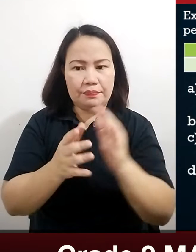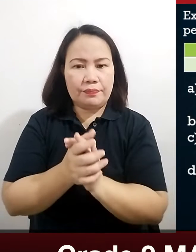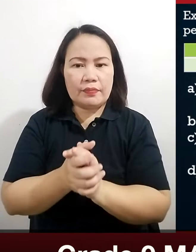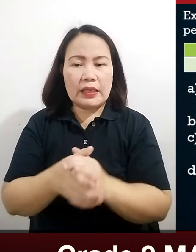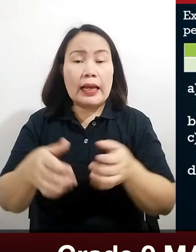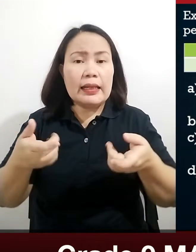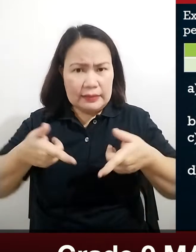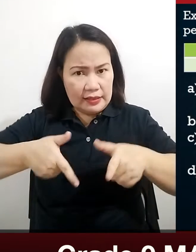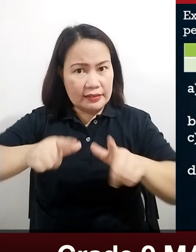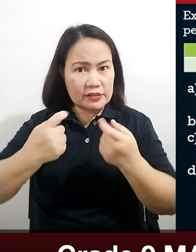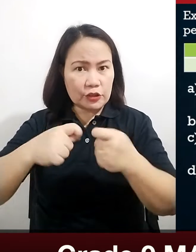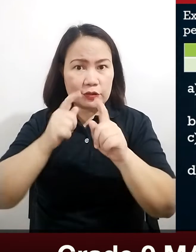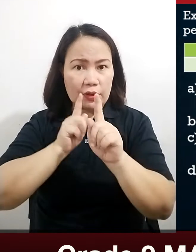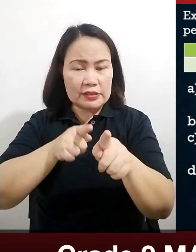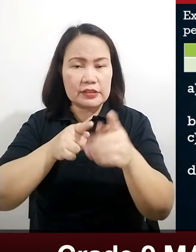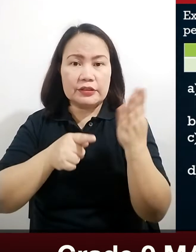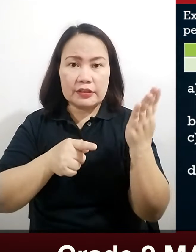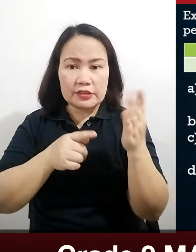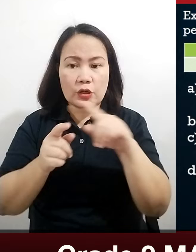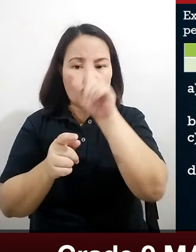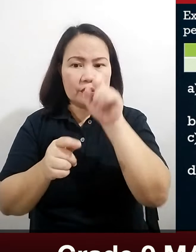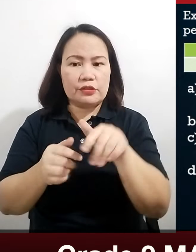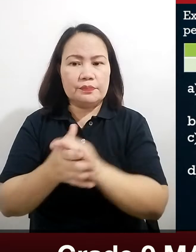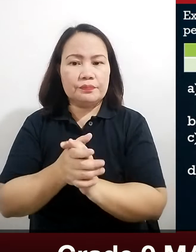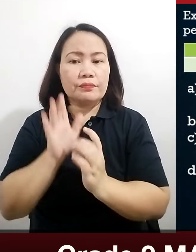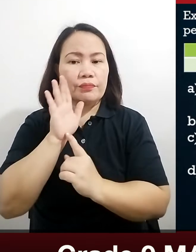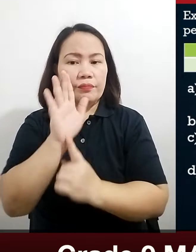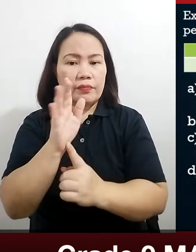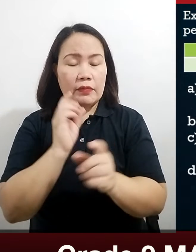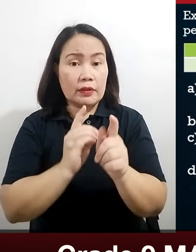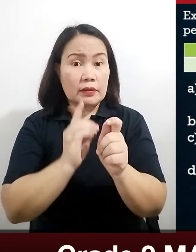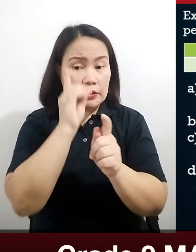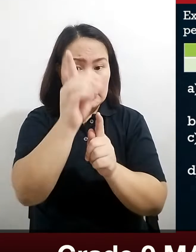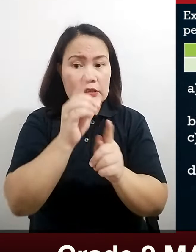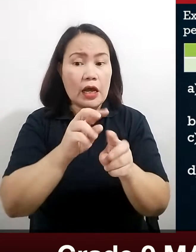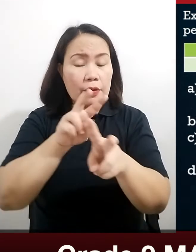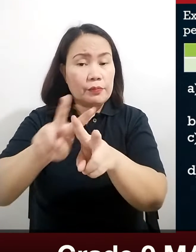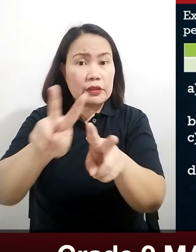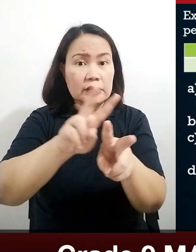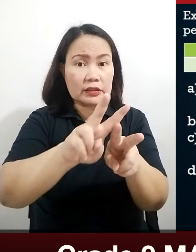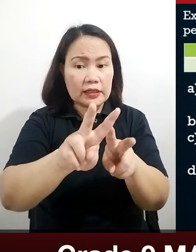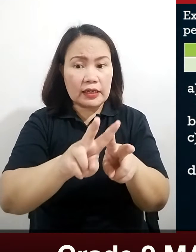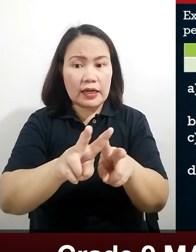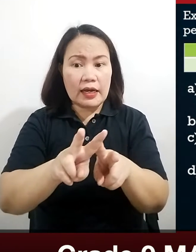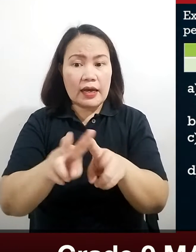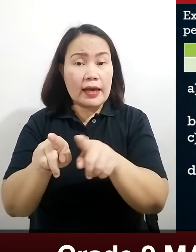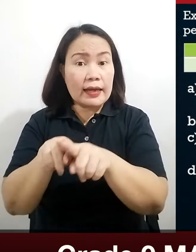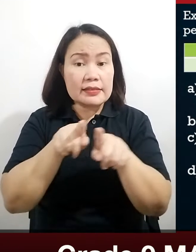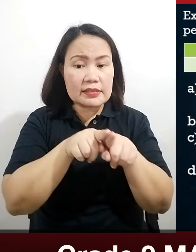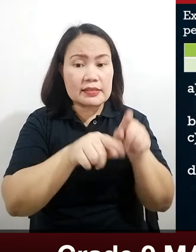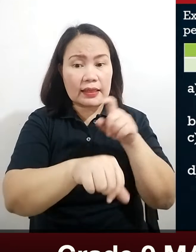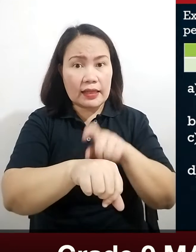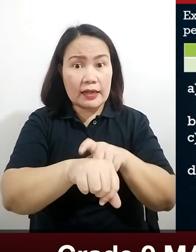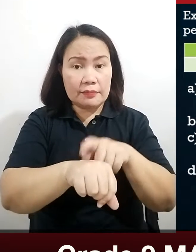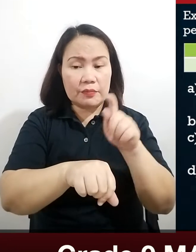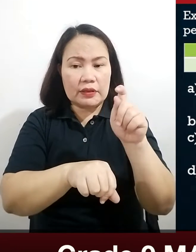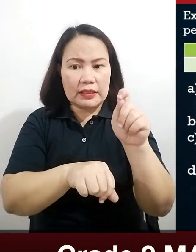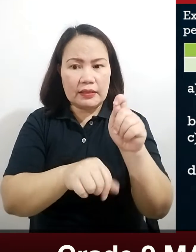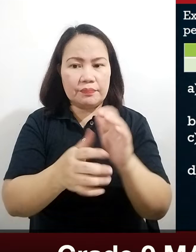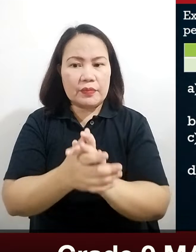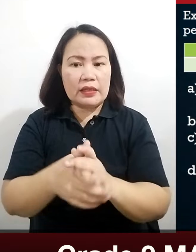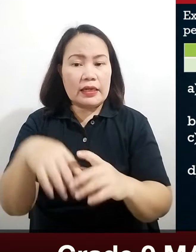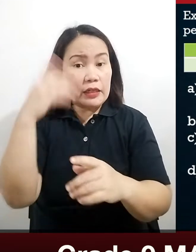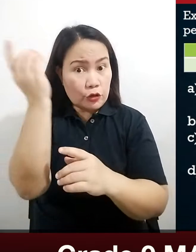the following question. Show that the distance d varies directly as time t. Draw the graph of t against